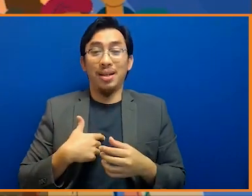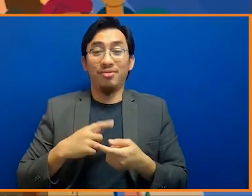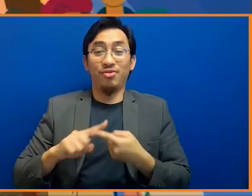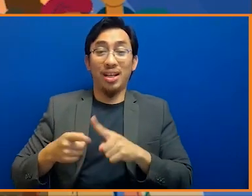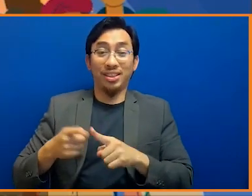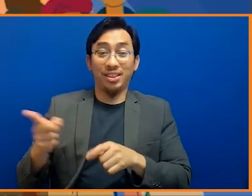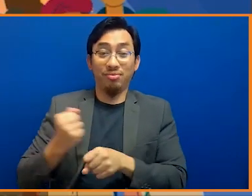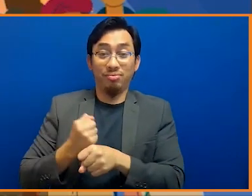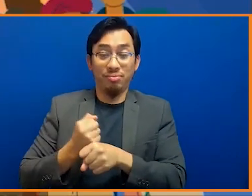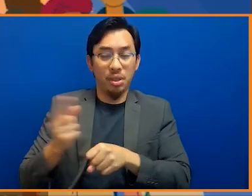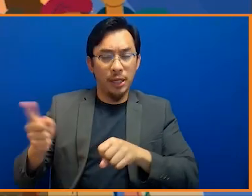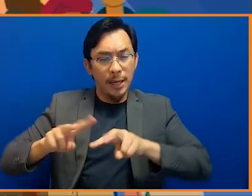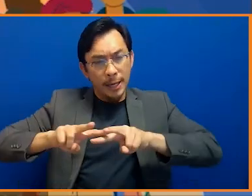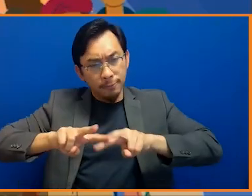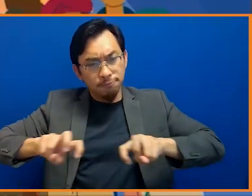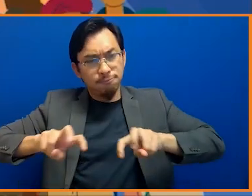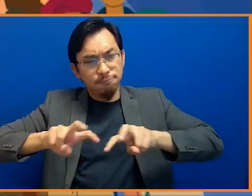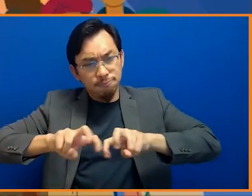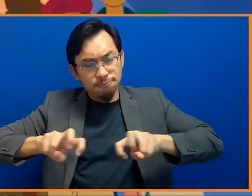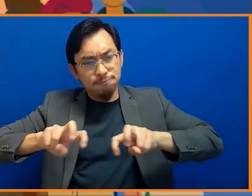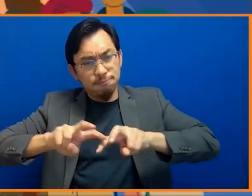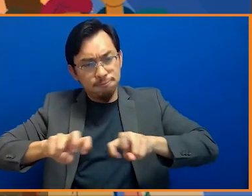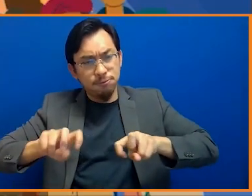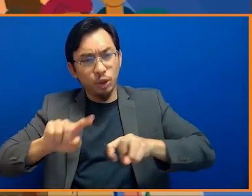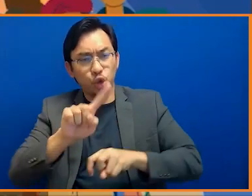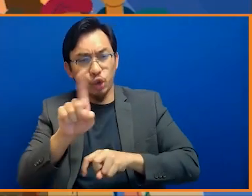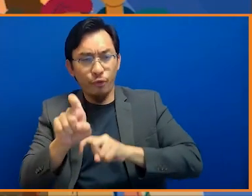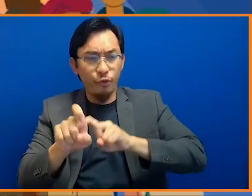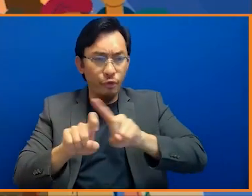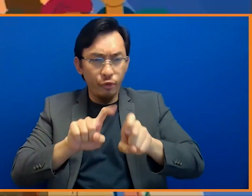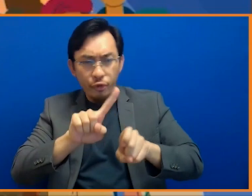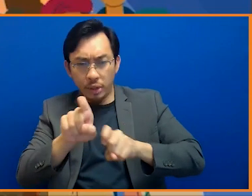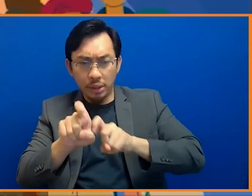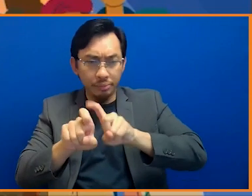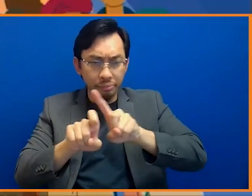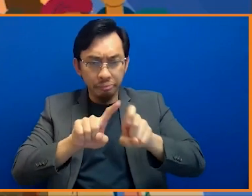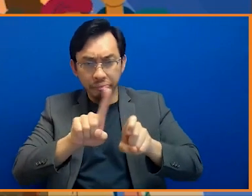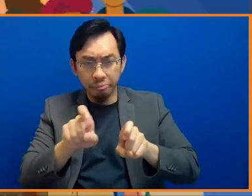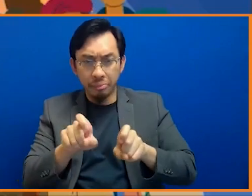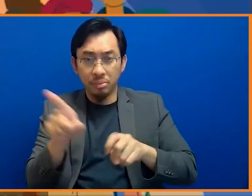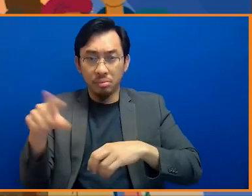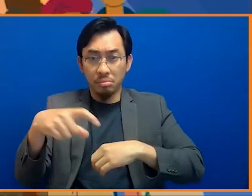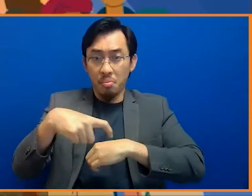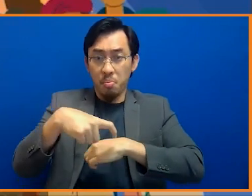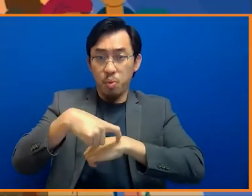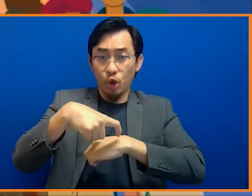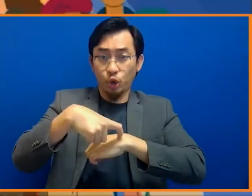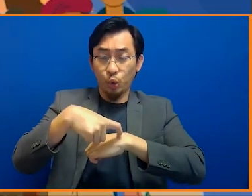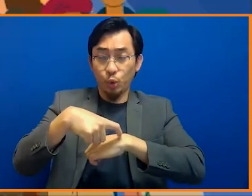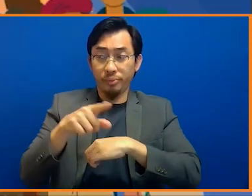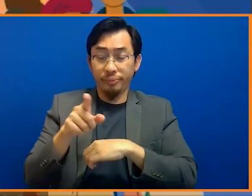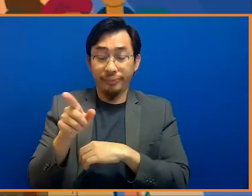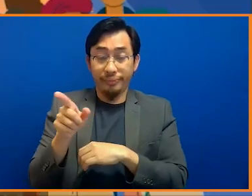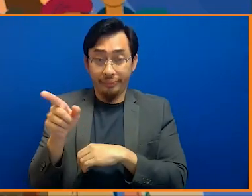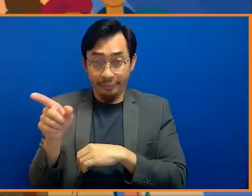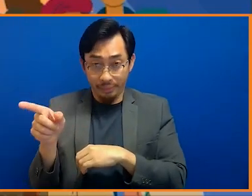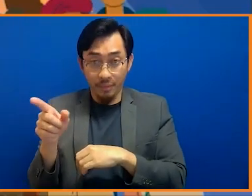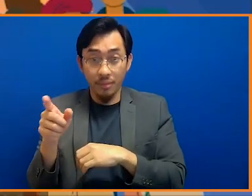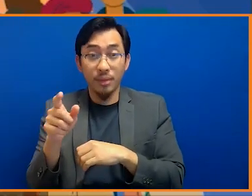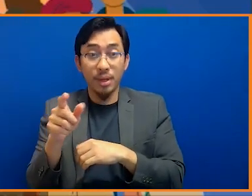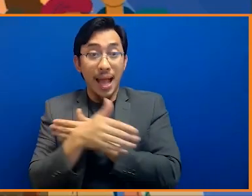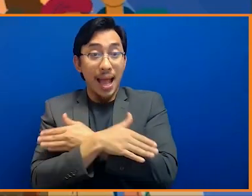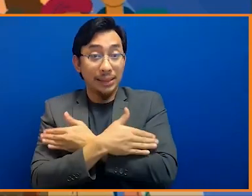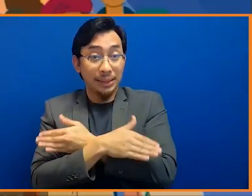colleague conducted a survey to see the fragility of the mosques in